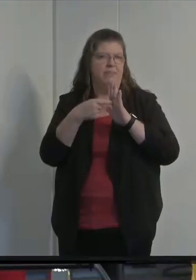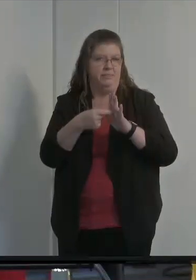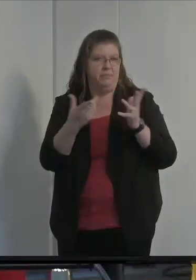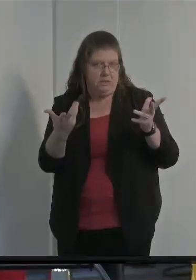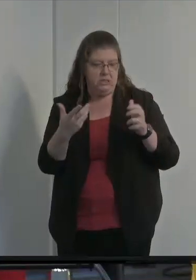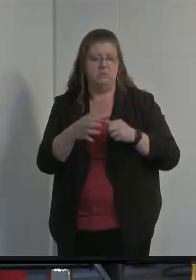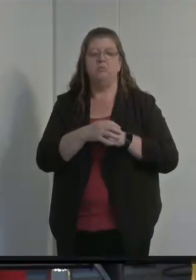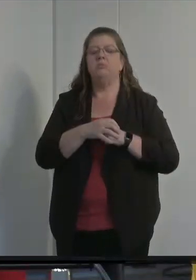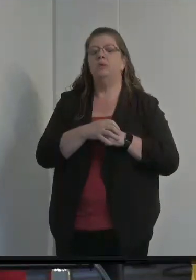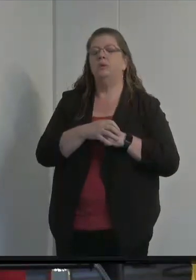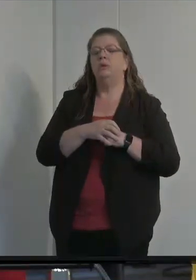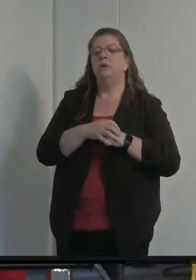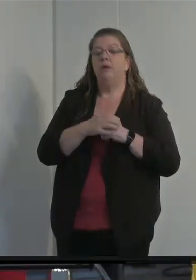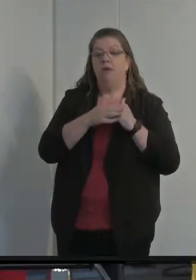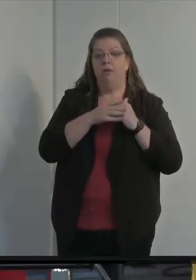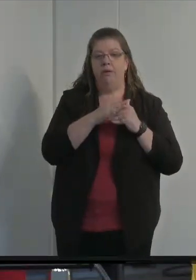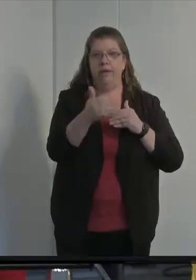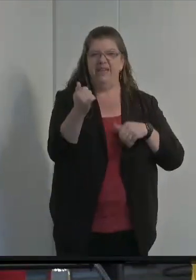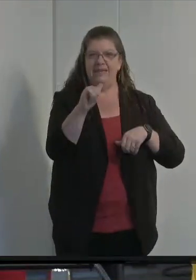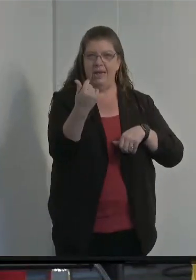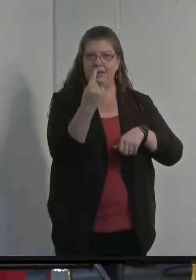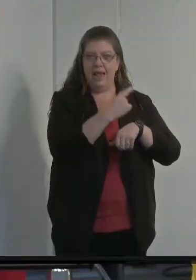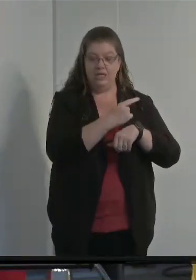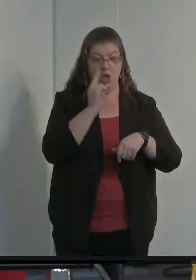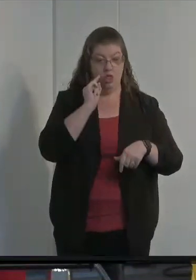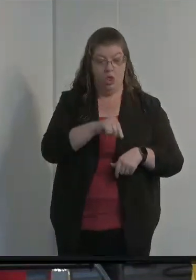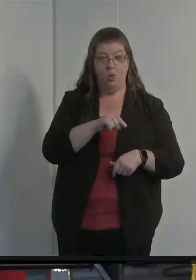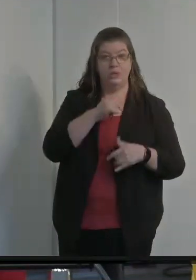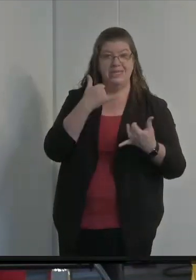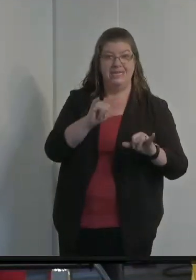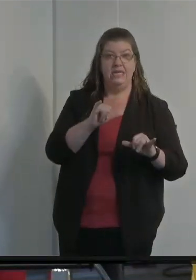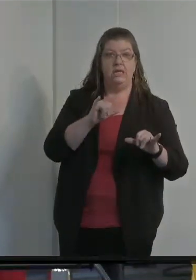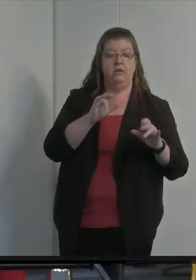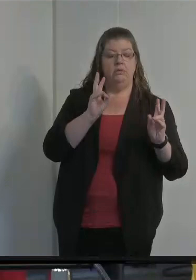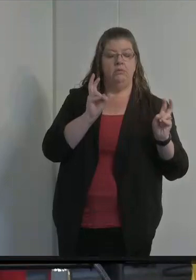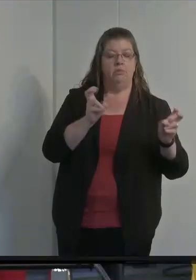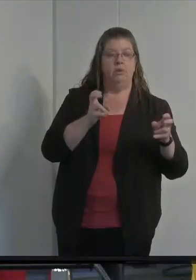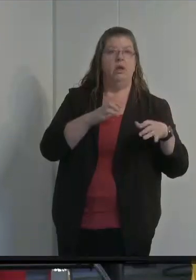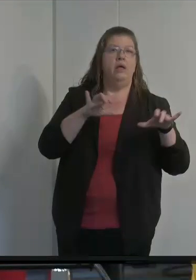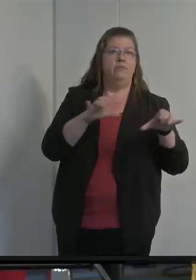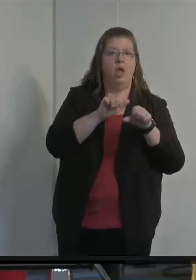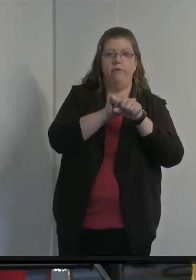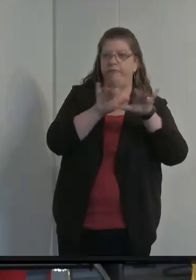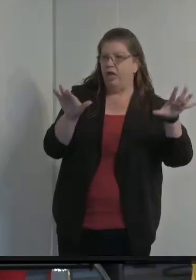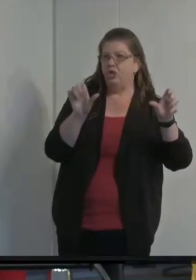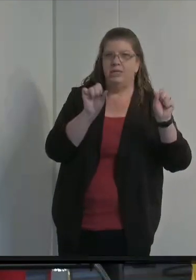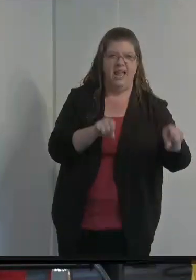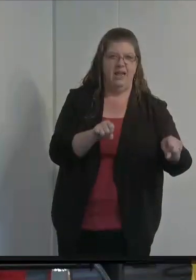symptoms. These are identified cases that are still considered to be infectious.